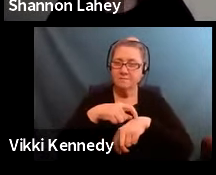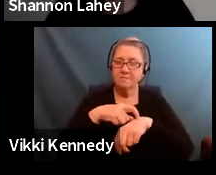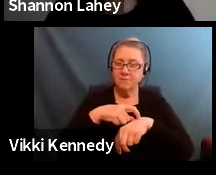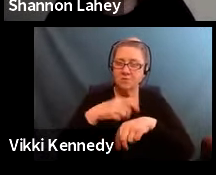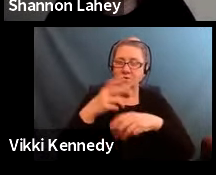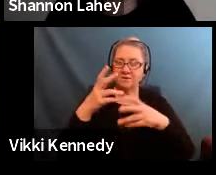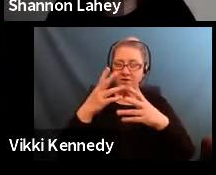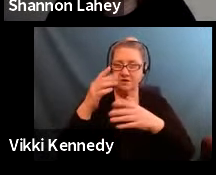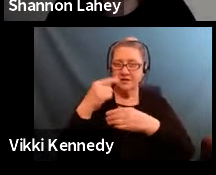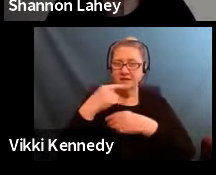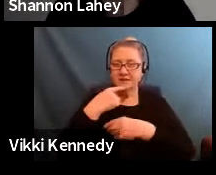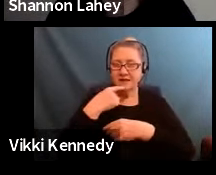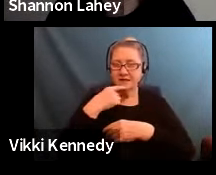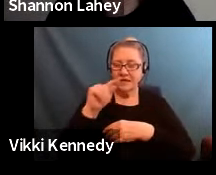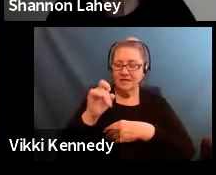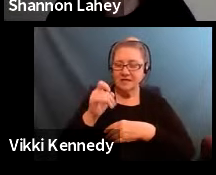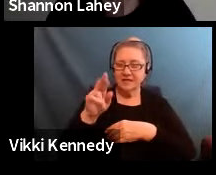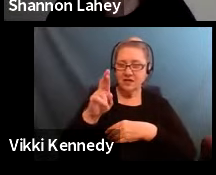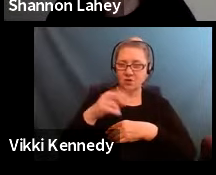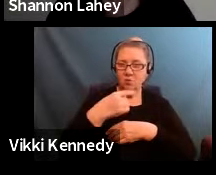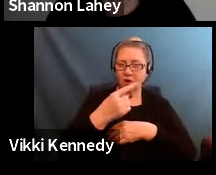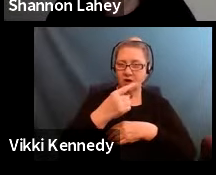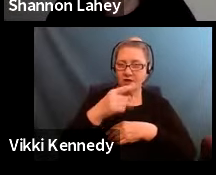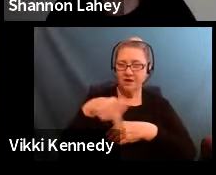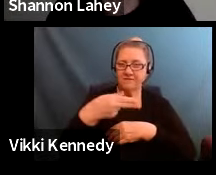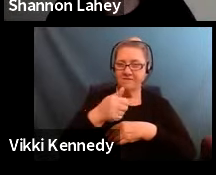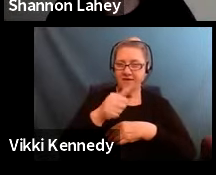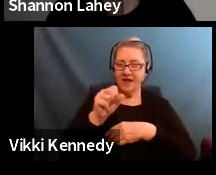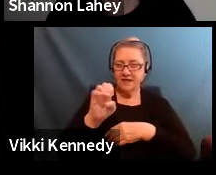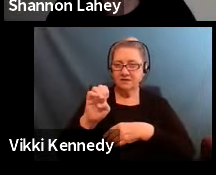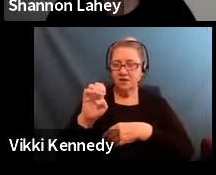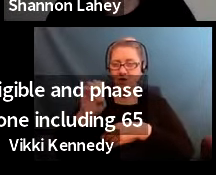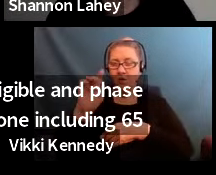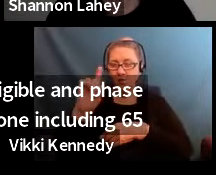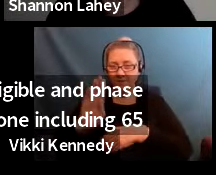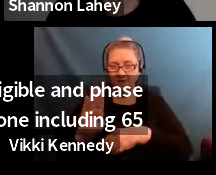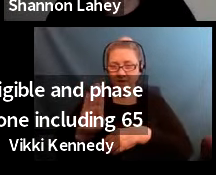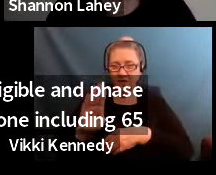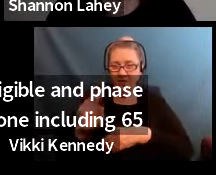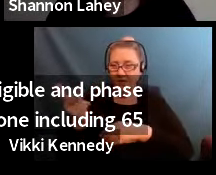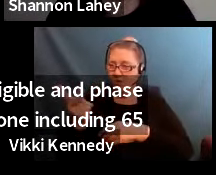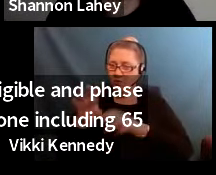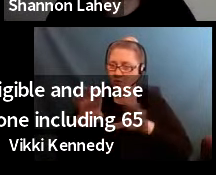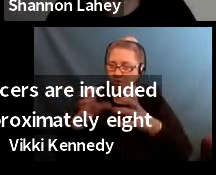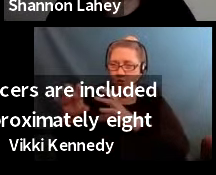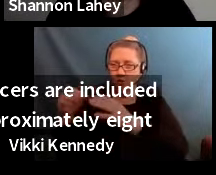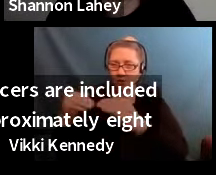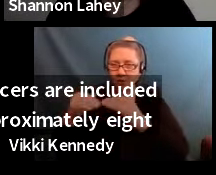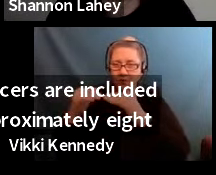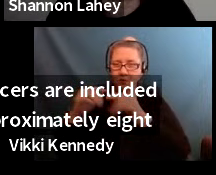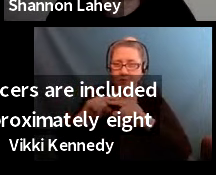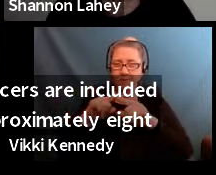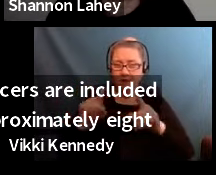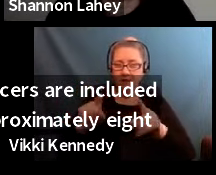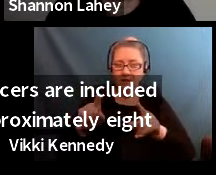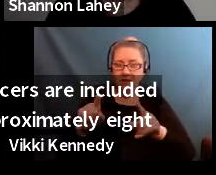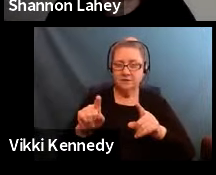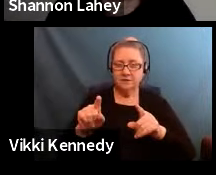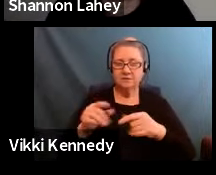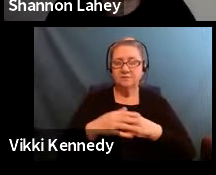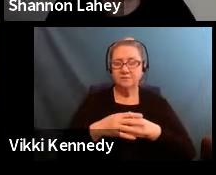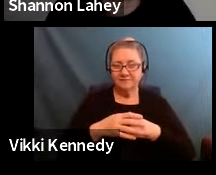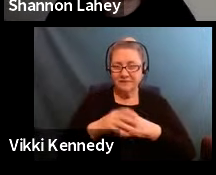that in Tier 1, Phase 1B, that those groups are equal. On the other hand, when you get, again, it all comes down to the devil's in the